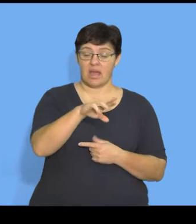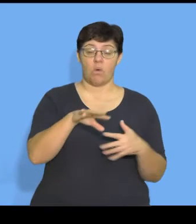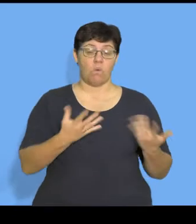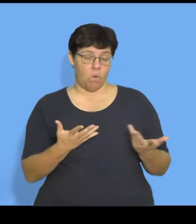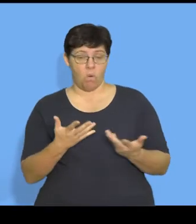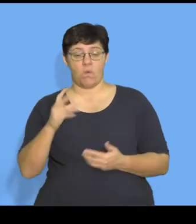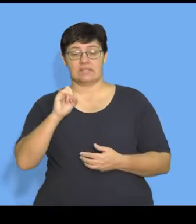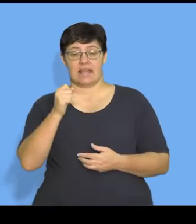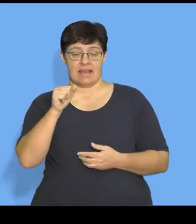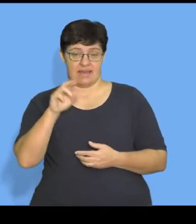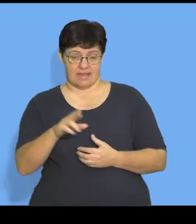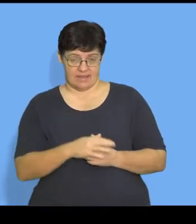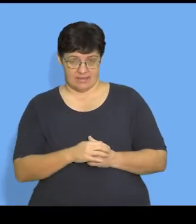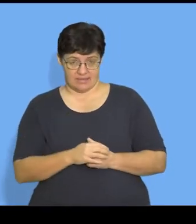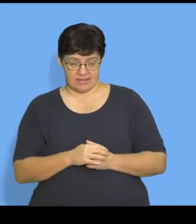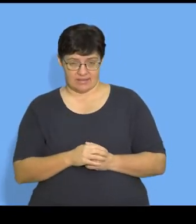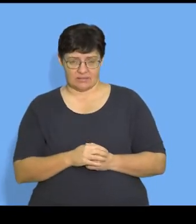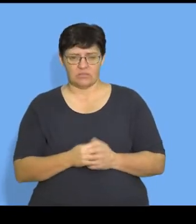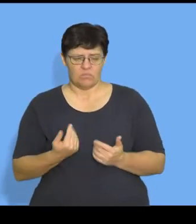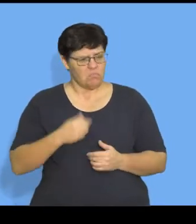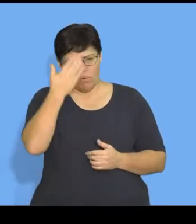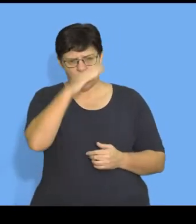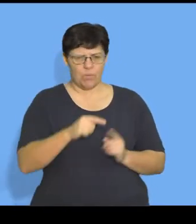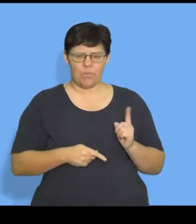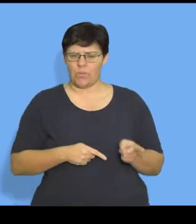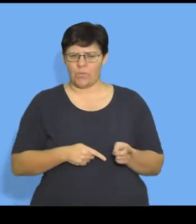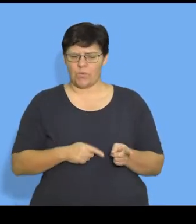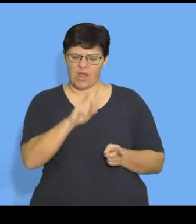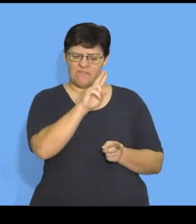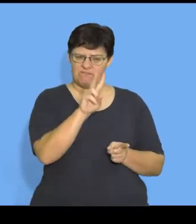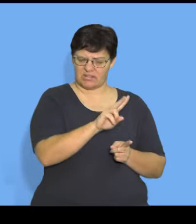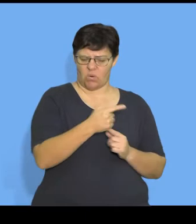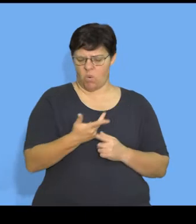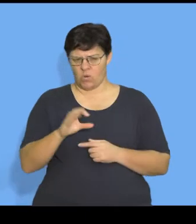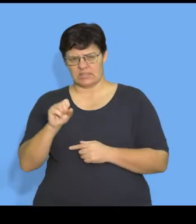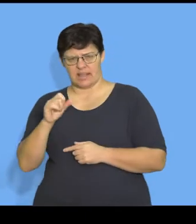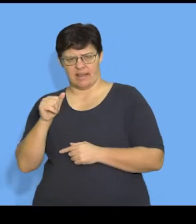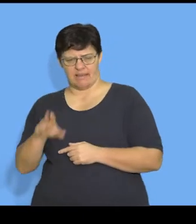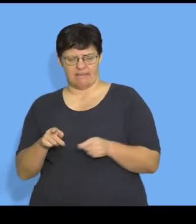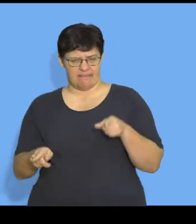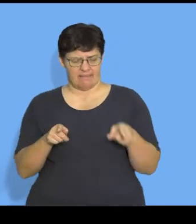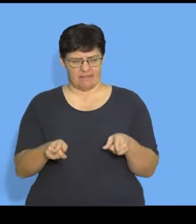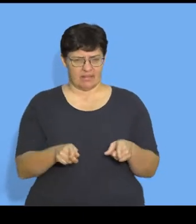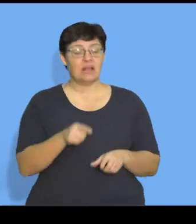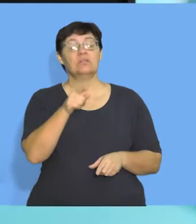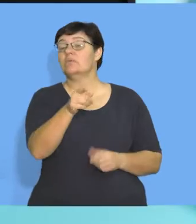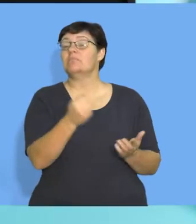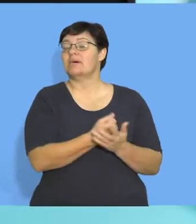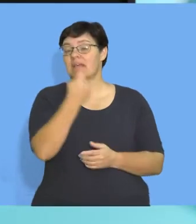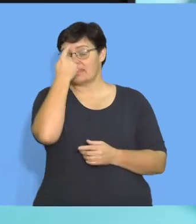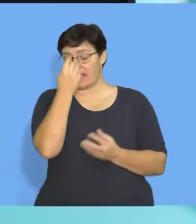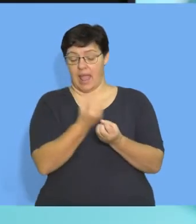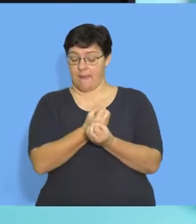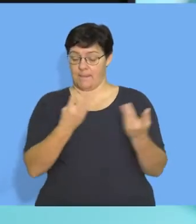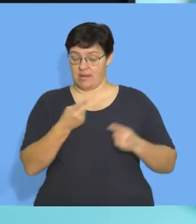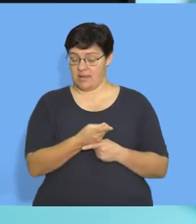scalar. So what we mean by this is, how do I know? What we're relying on is for you to think about the